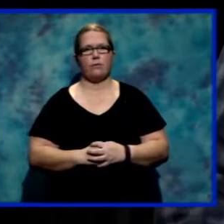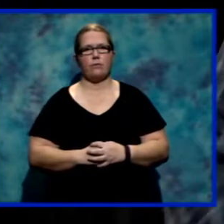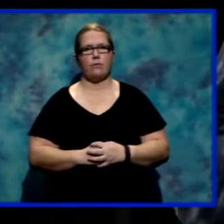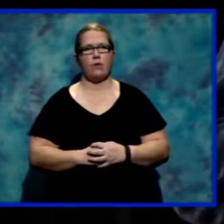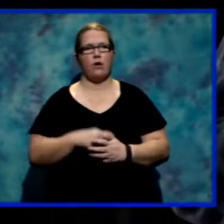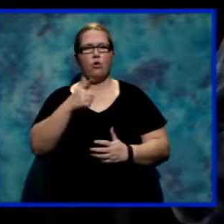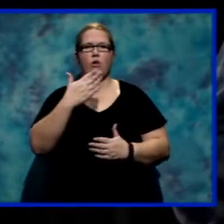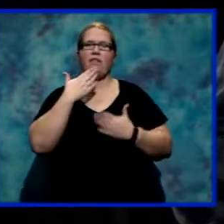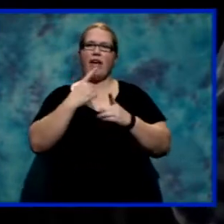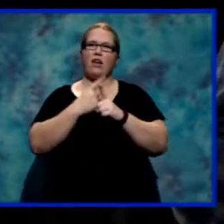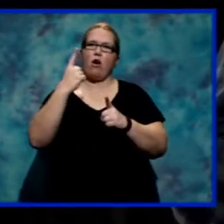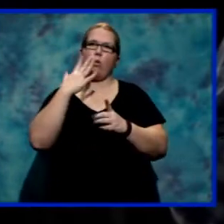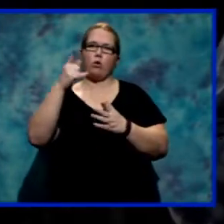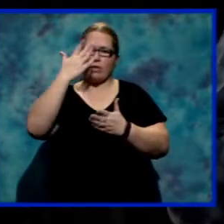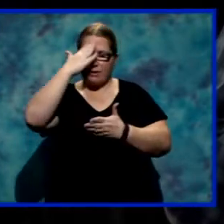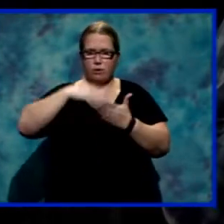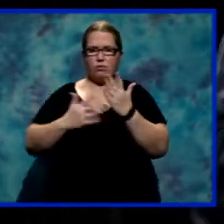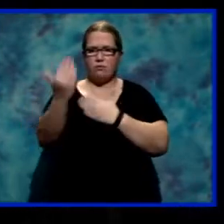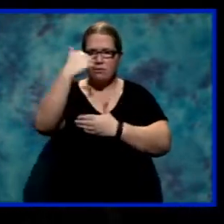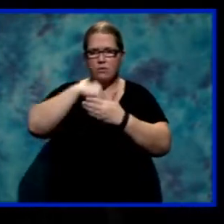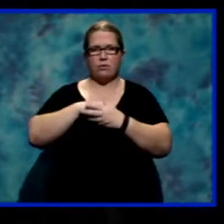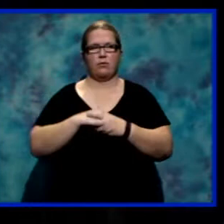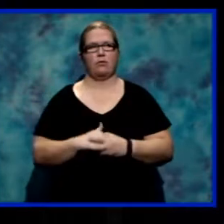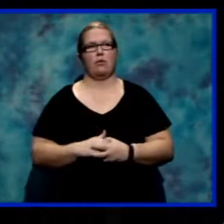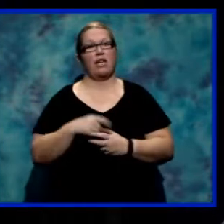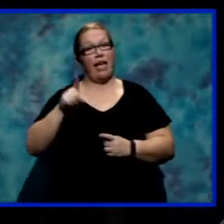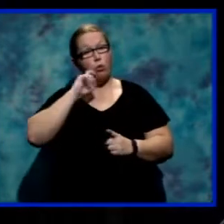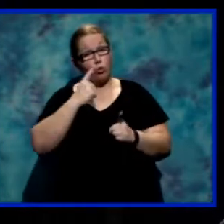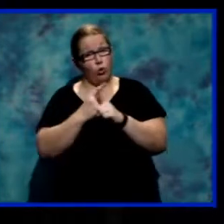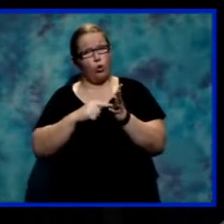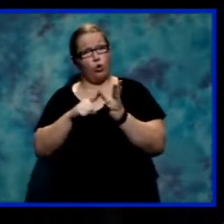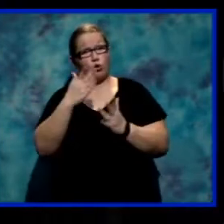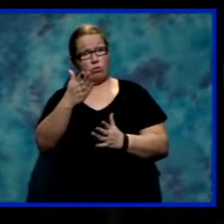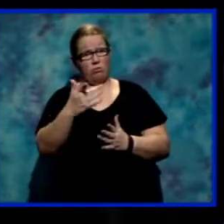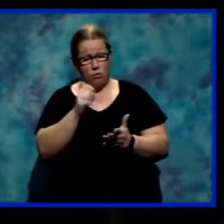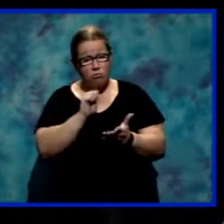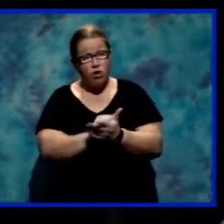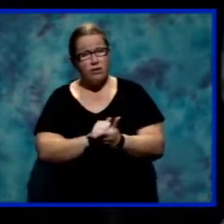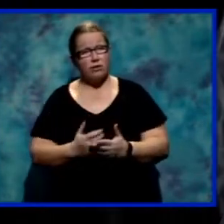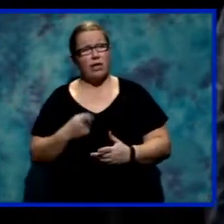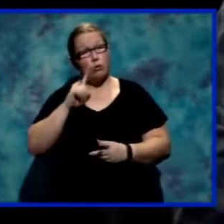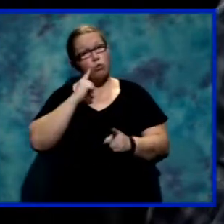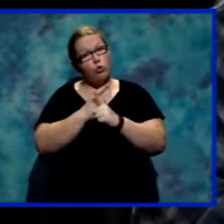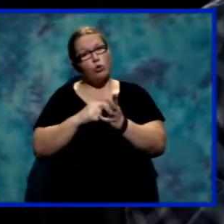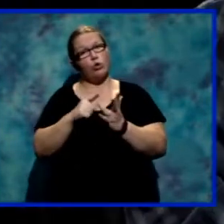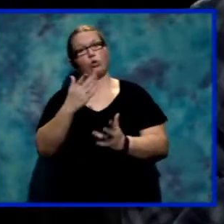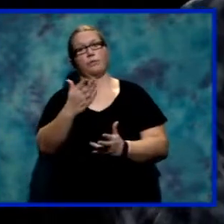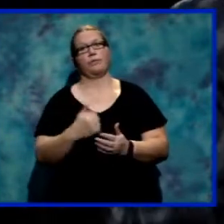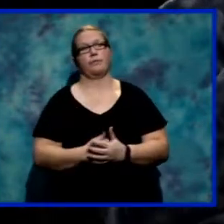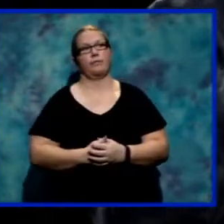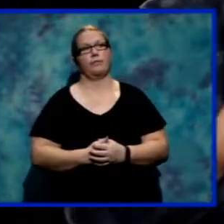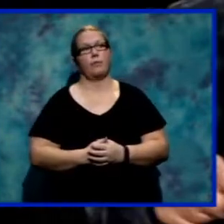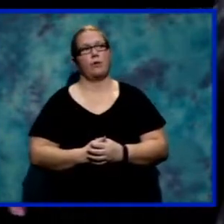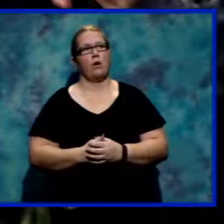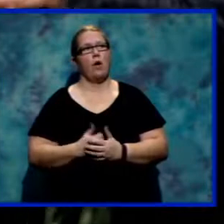You thank God when you experience him coming in. And he will talk to you. Am I right, Claire? He talks to you. And